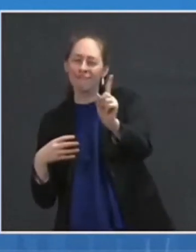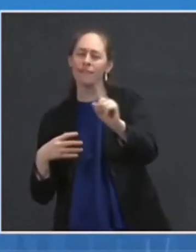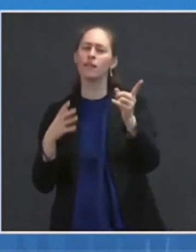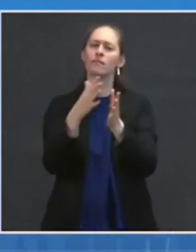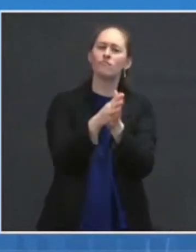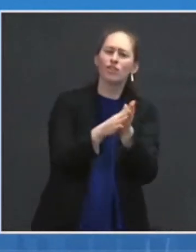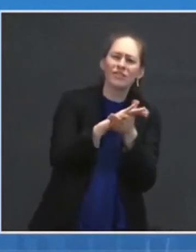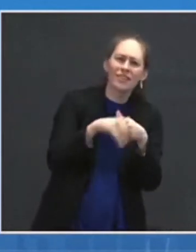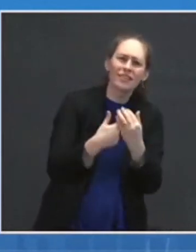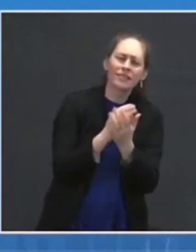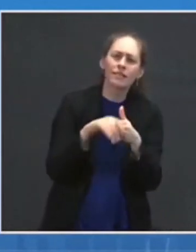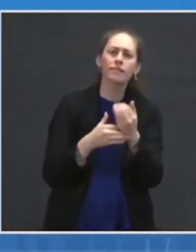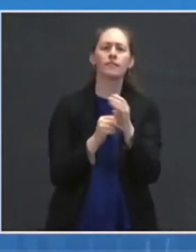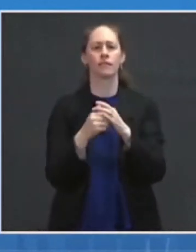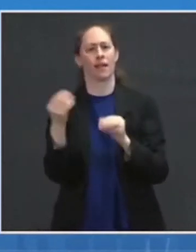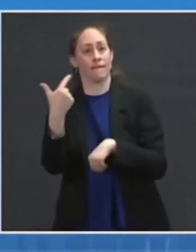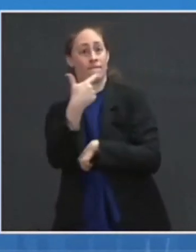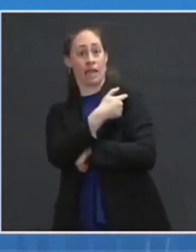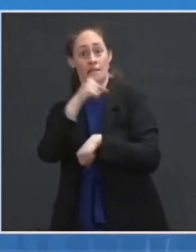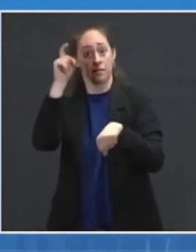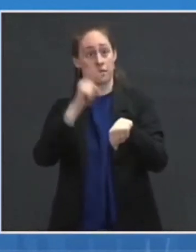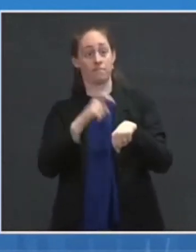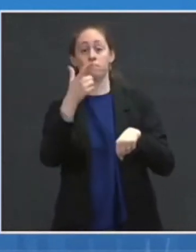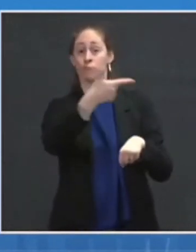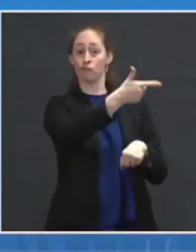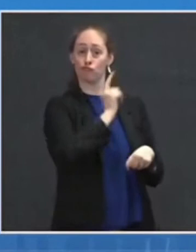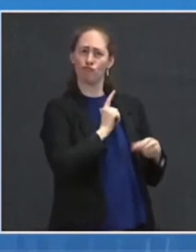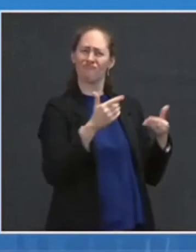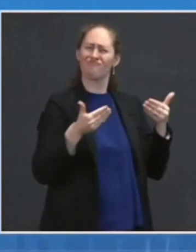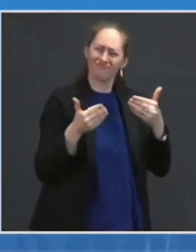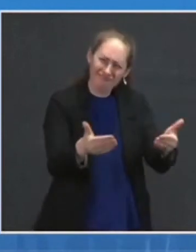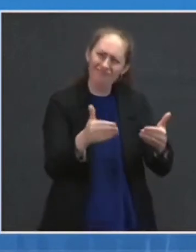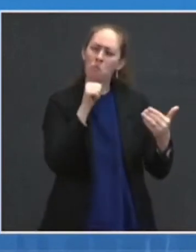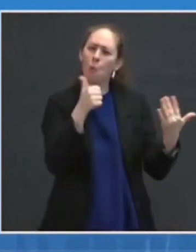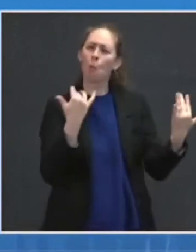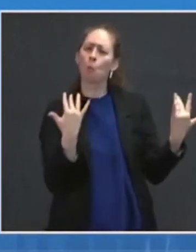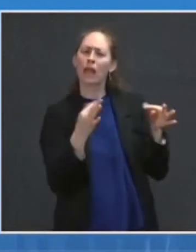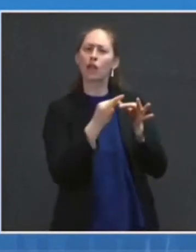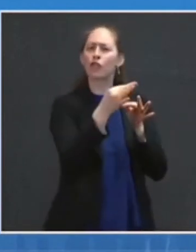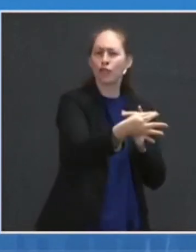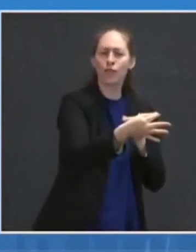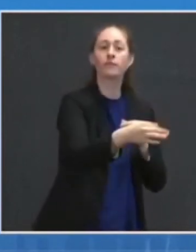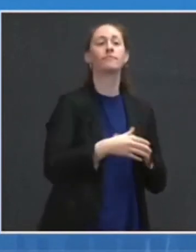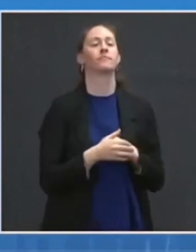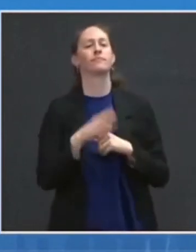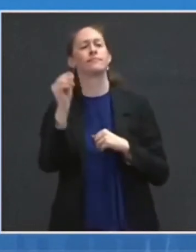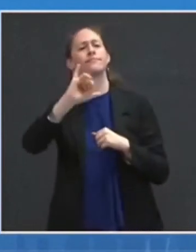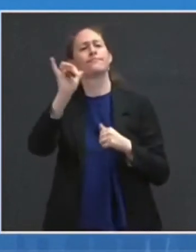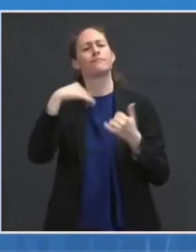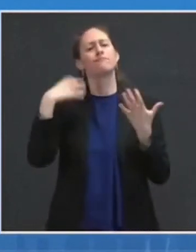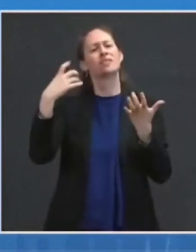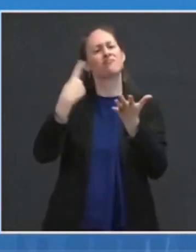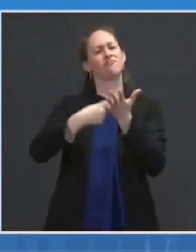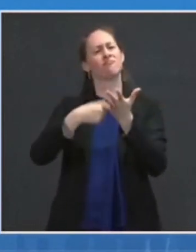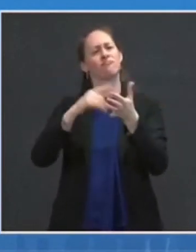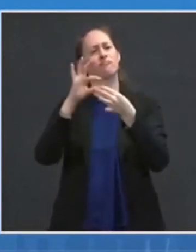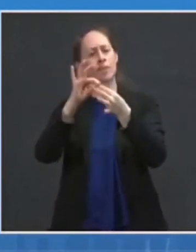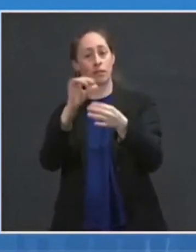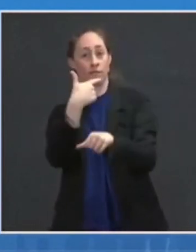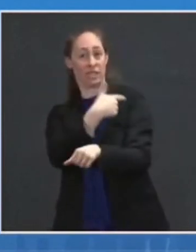the vaccine is available to you. I also want to spend a moment talking about vaccine safety. To date, more